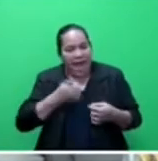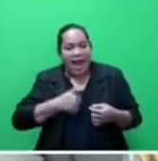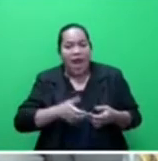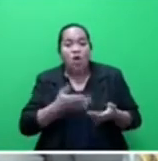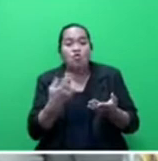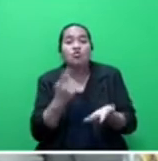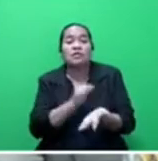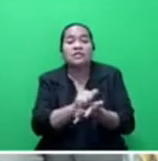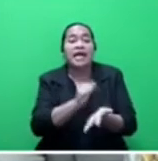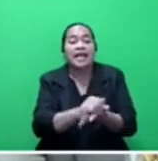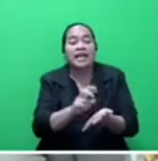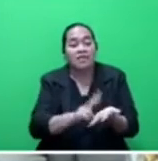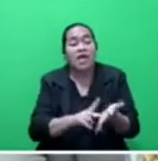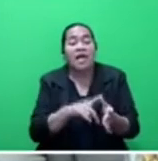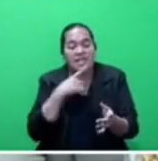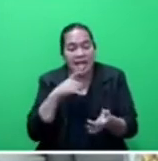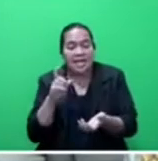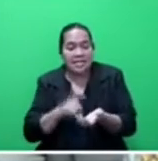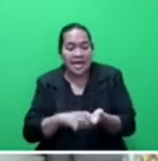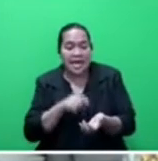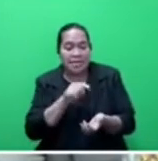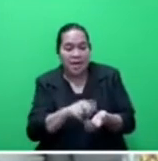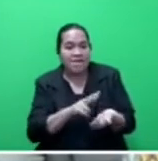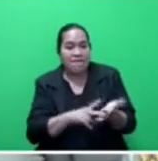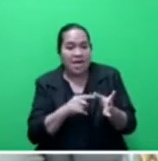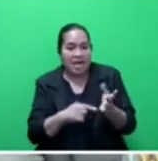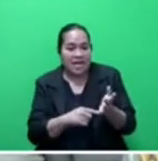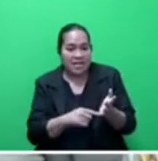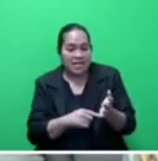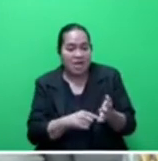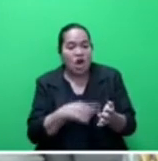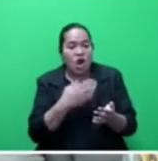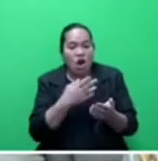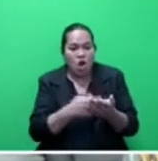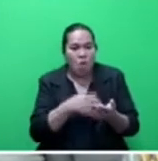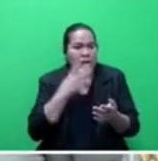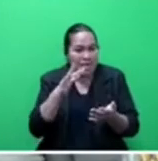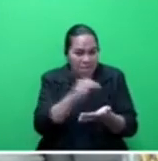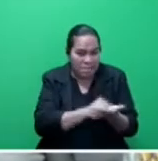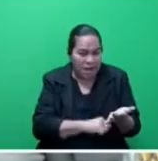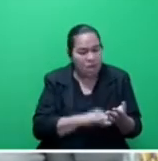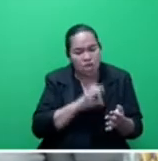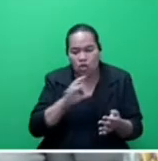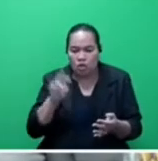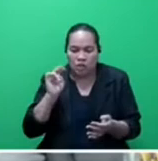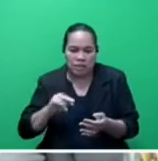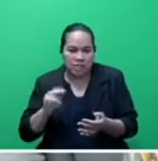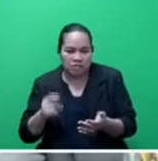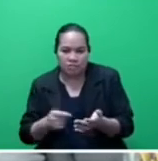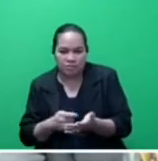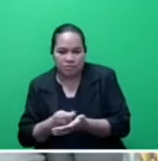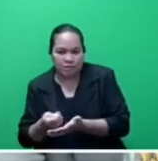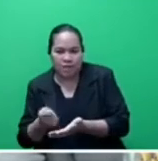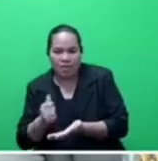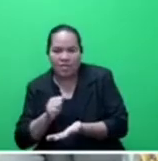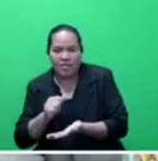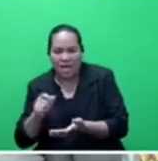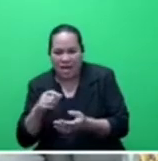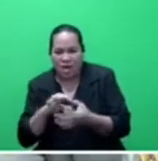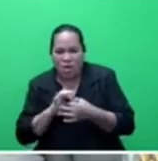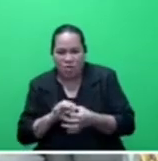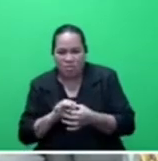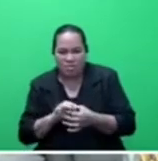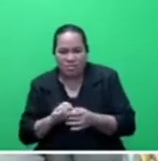had claimed VAT on purchases, not to declare sales when selling the properties. Those that built between 2010 and 2020 and claimed